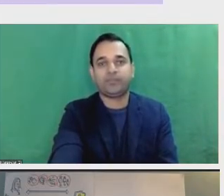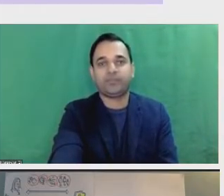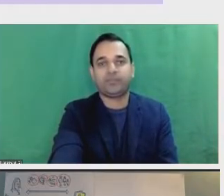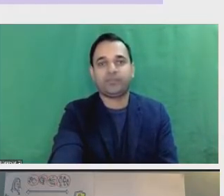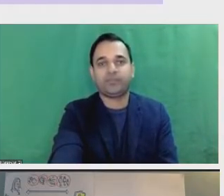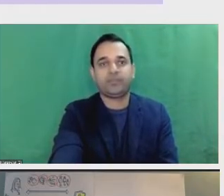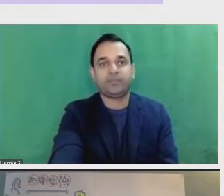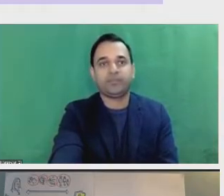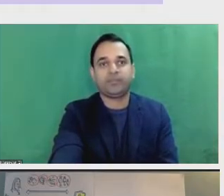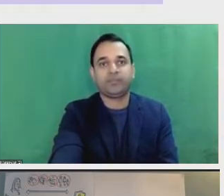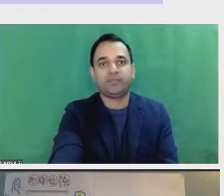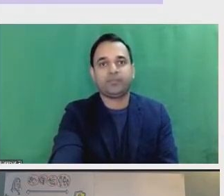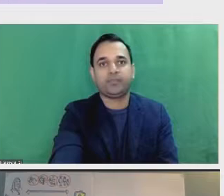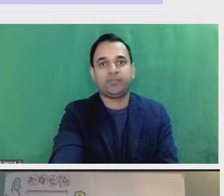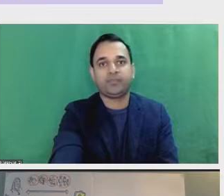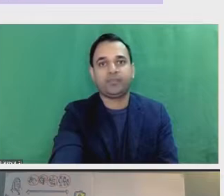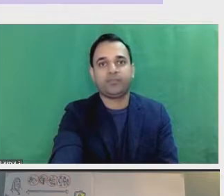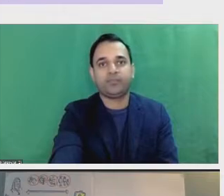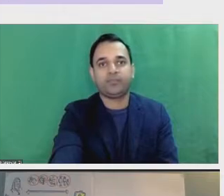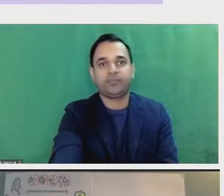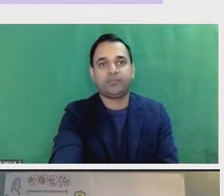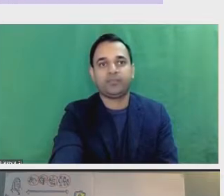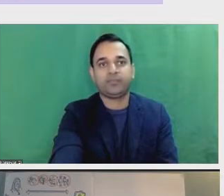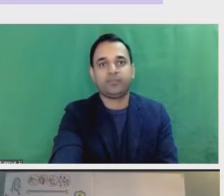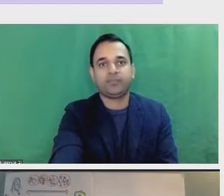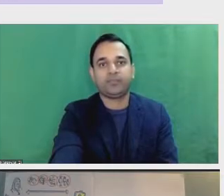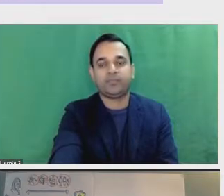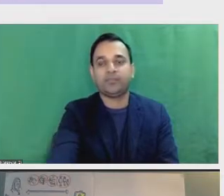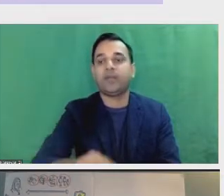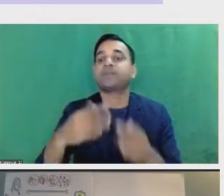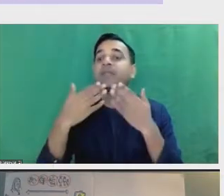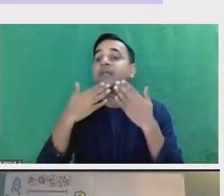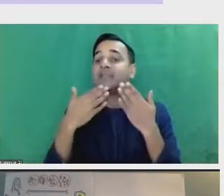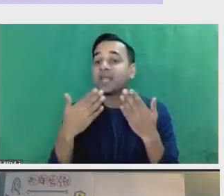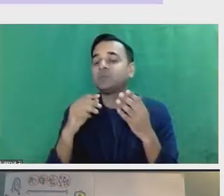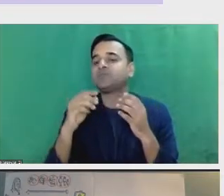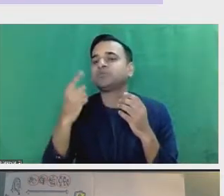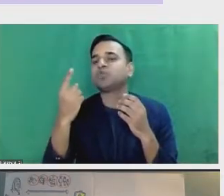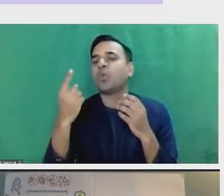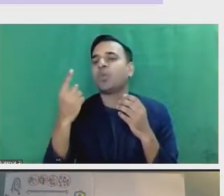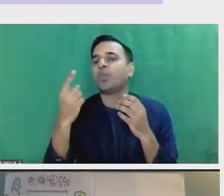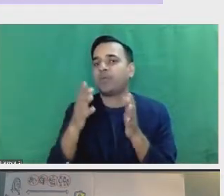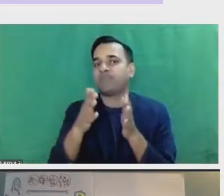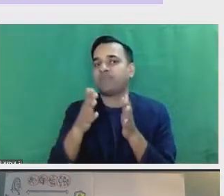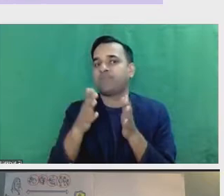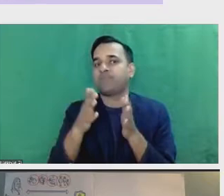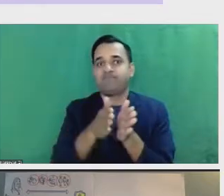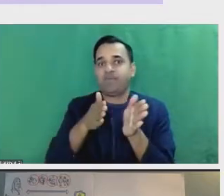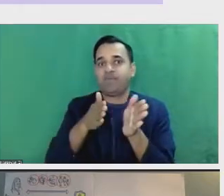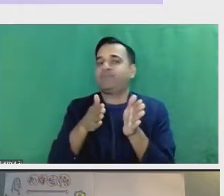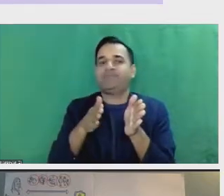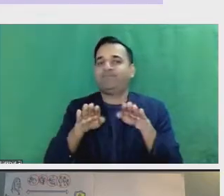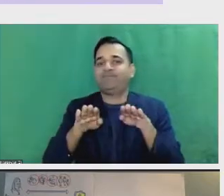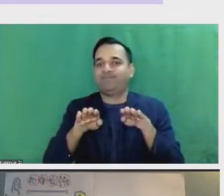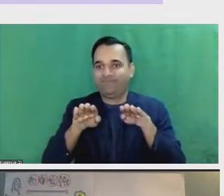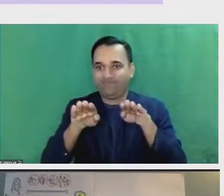as Ms. Rai had said earlier, you know, different countries are facing different challenges. When we look at the systematic challenges that women